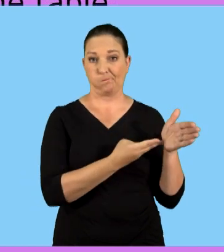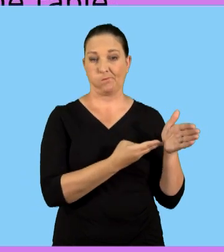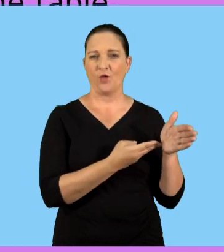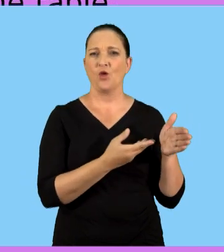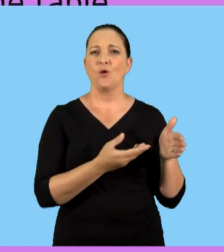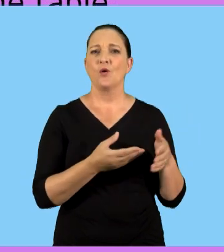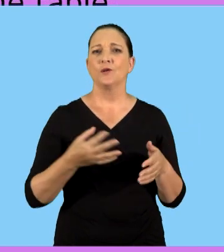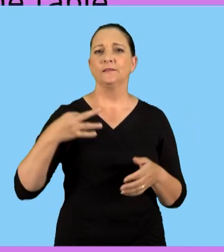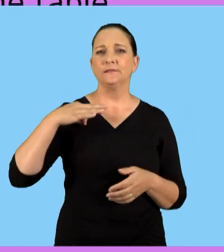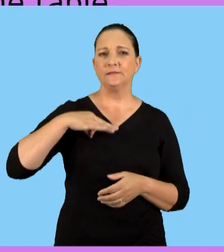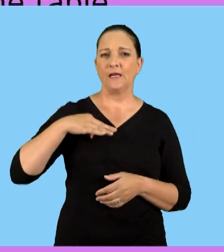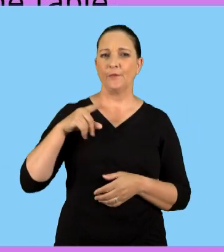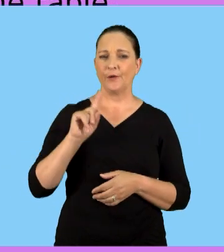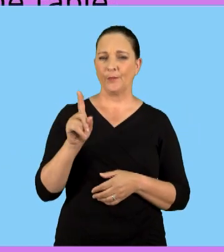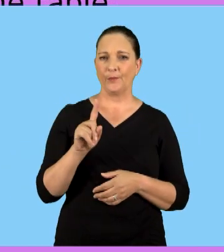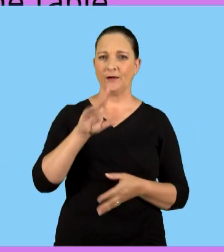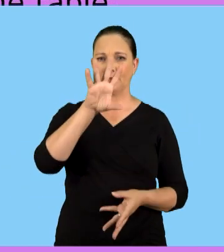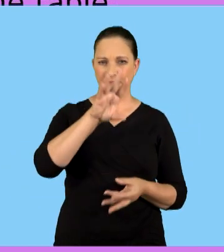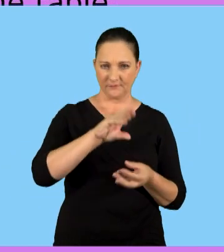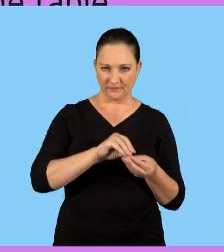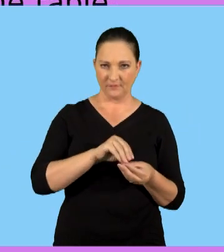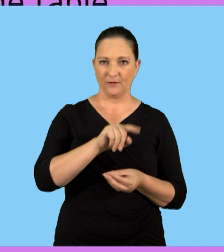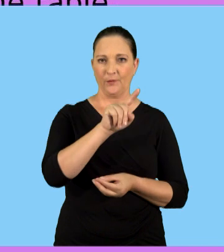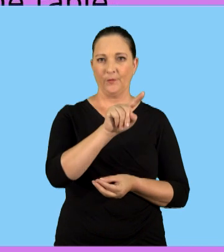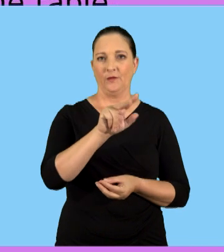that, he earns a total right at the bottom,